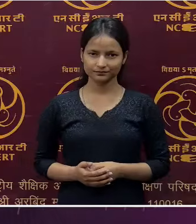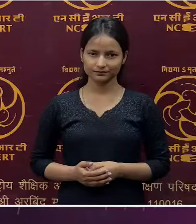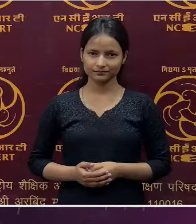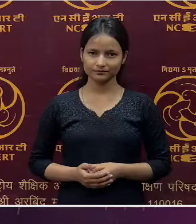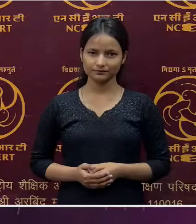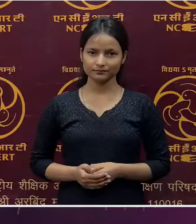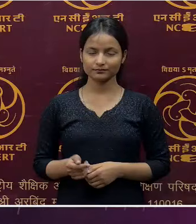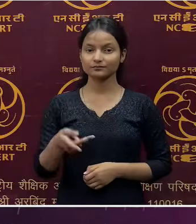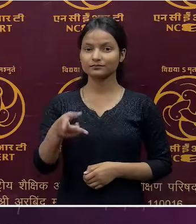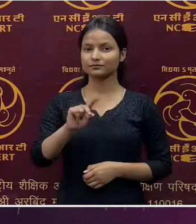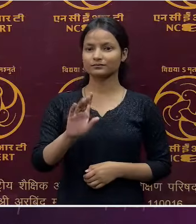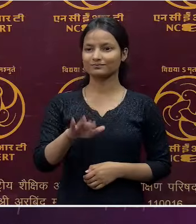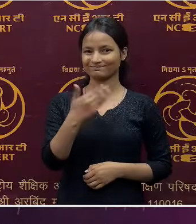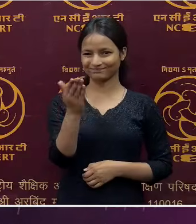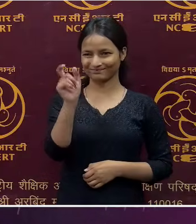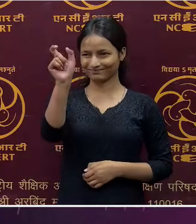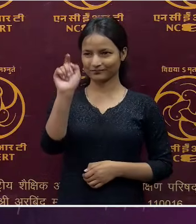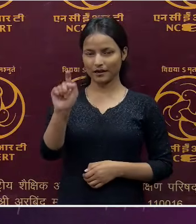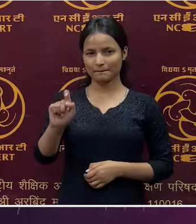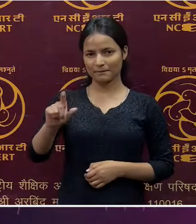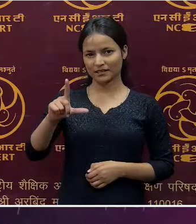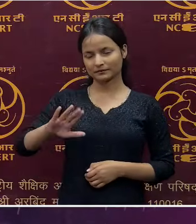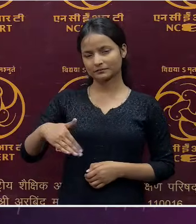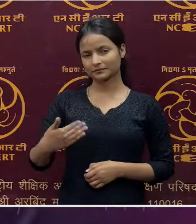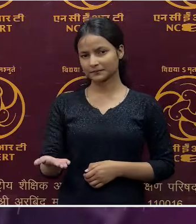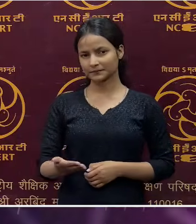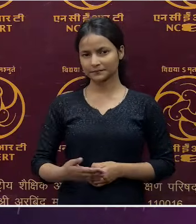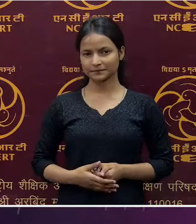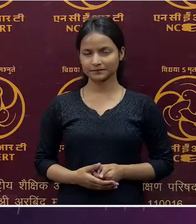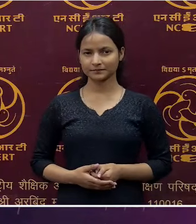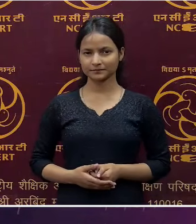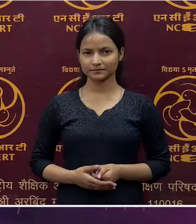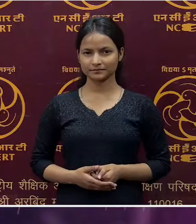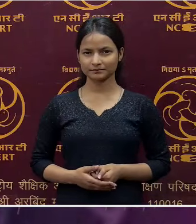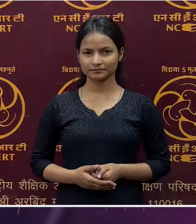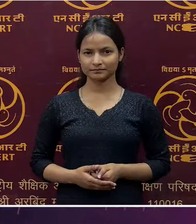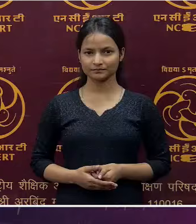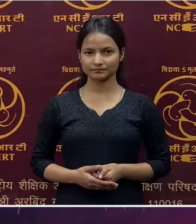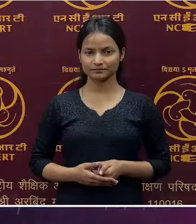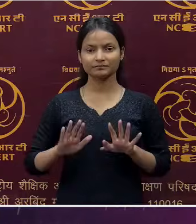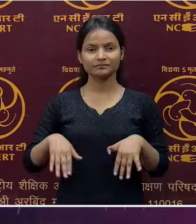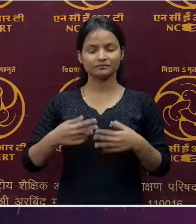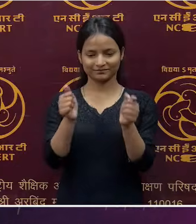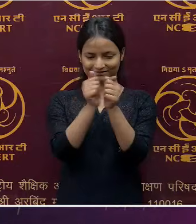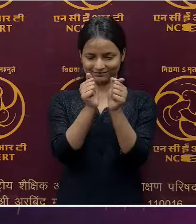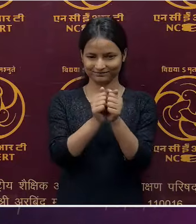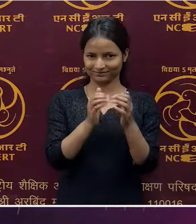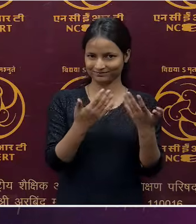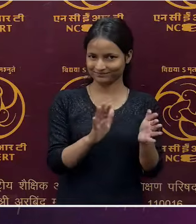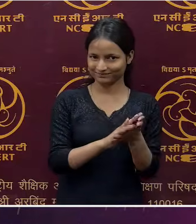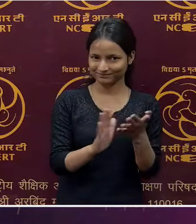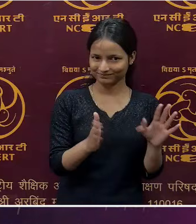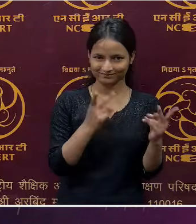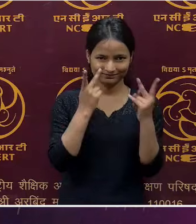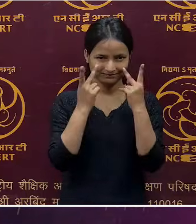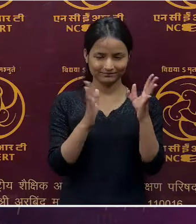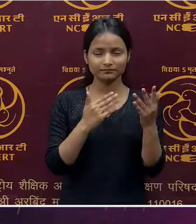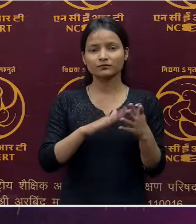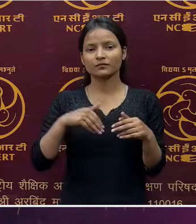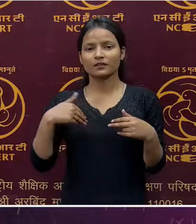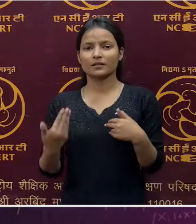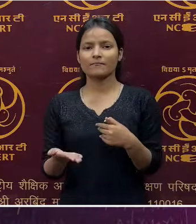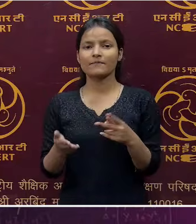instruction that click on the next button. So we are going to the next. After the ordered pair, the next step is the relation.